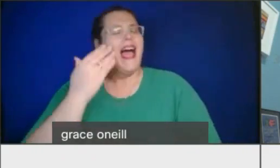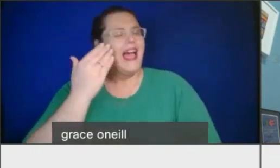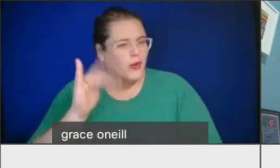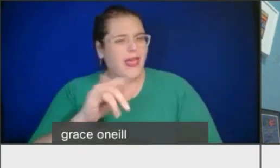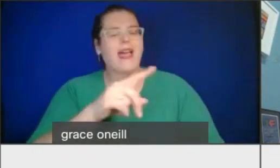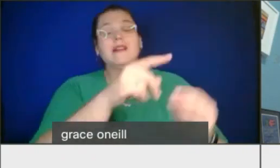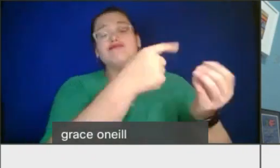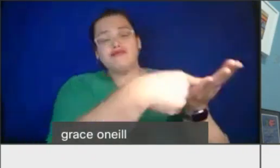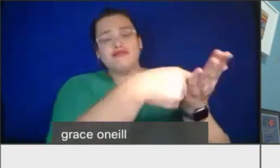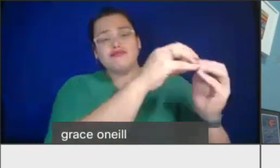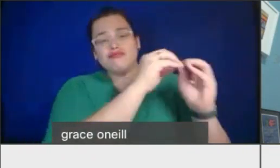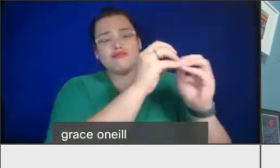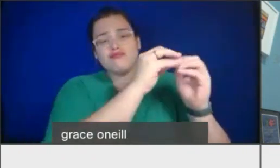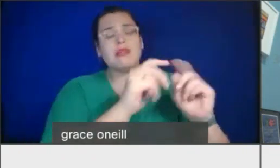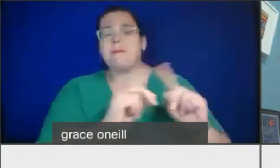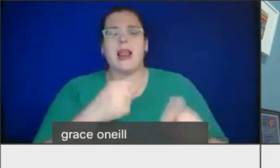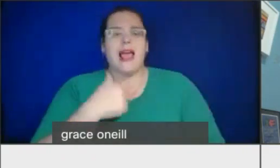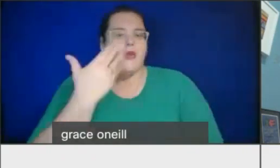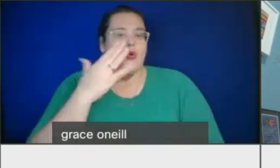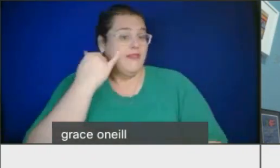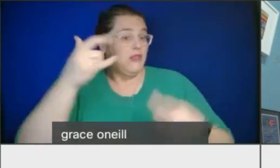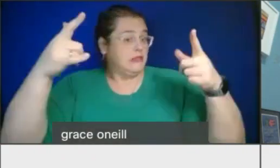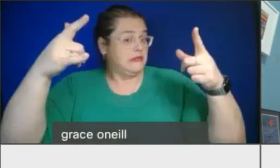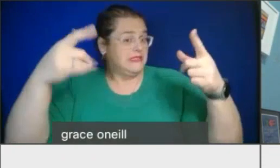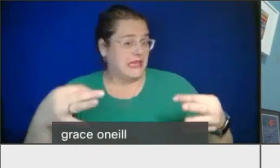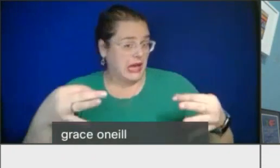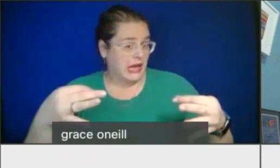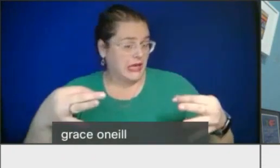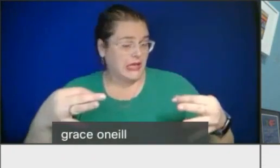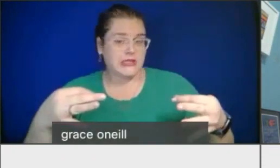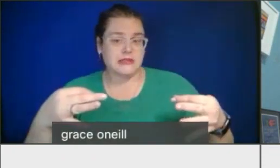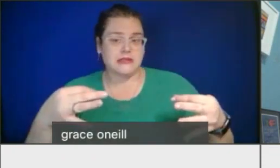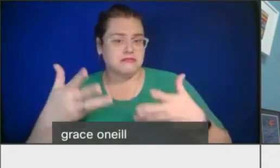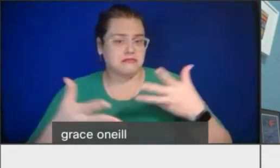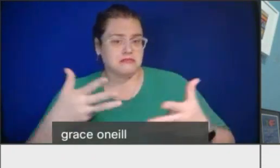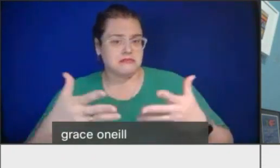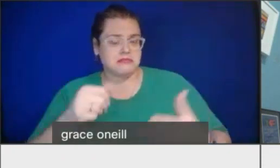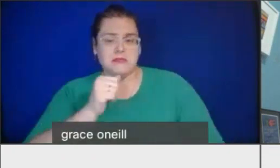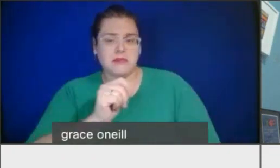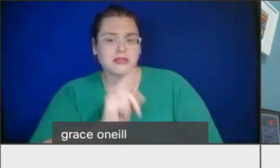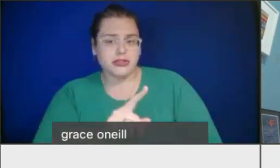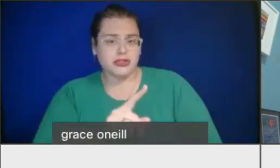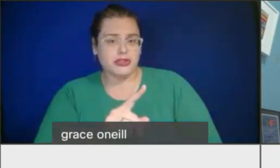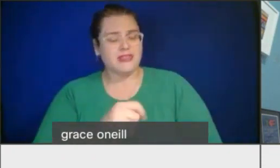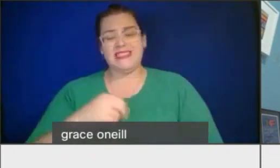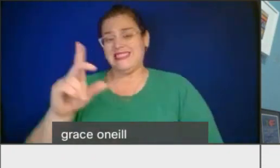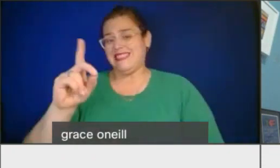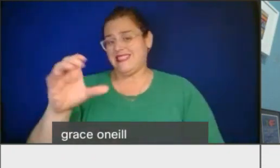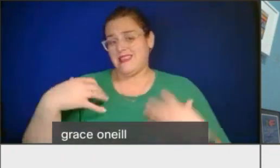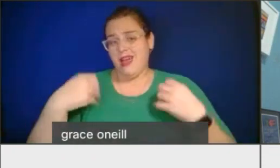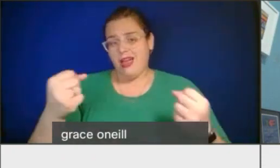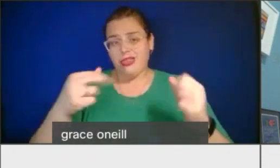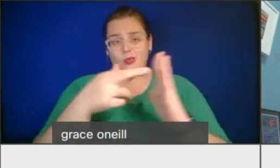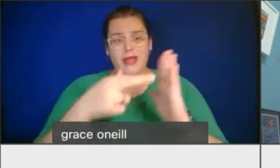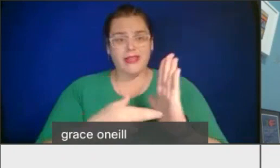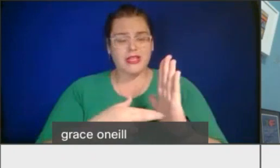that I'm not aware, first of all, of this even being included in the DC Health